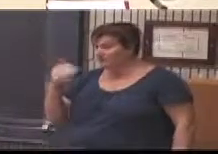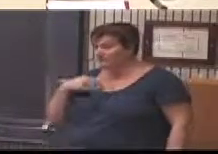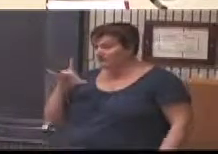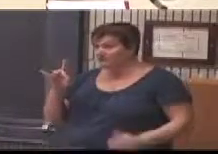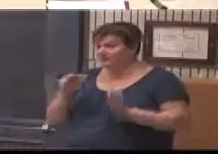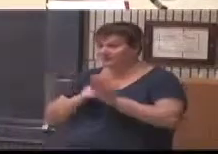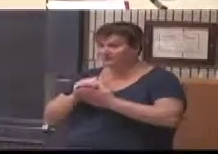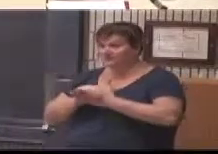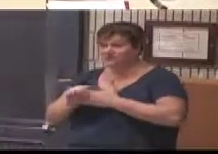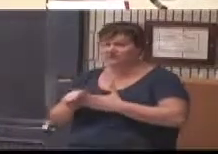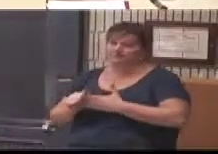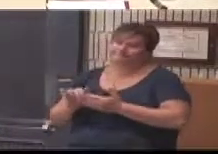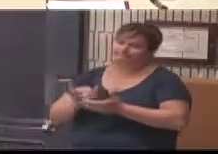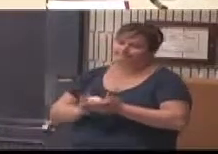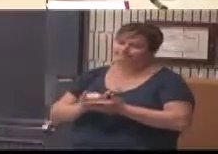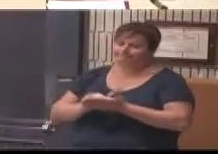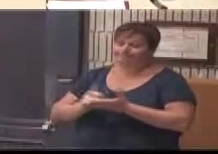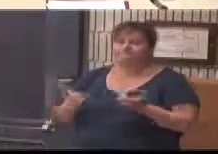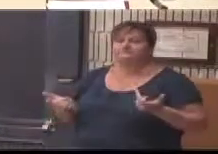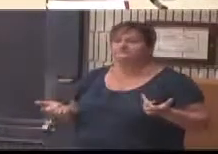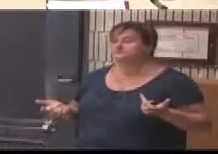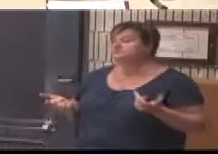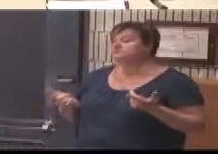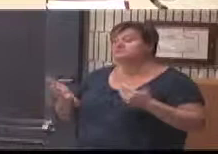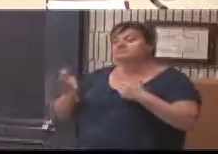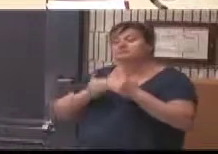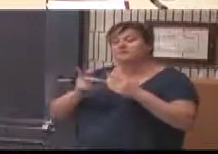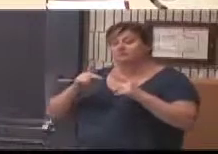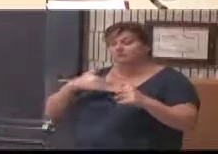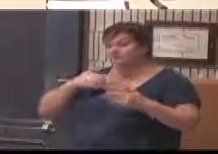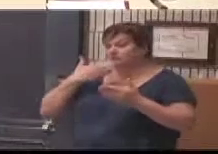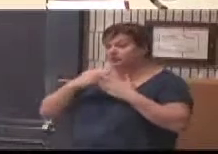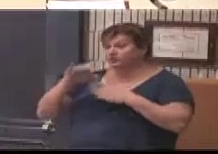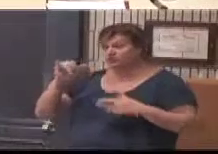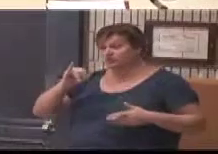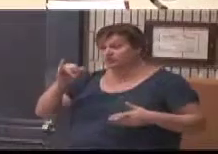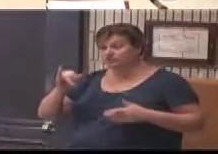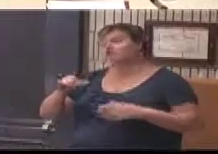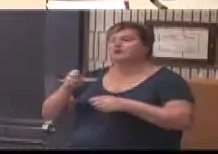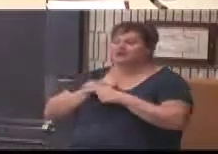$8,000 around for co-pay. So sometimes even when people do have good insurance,